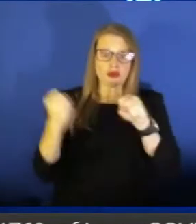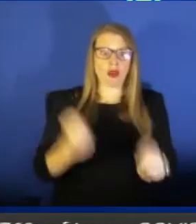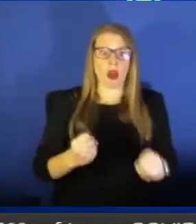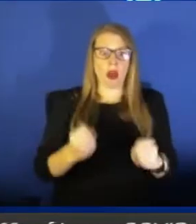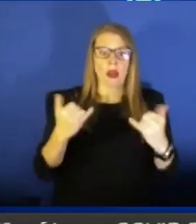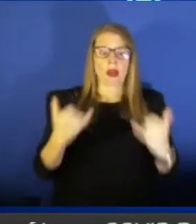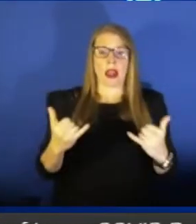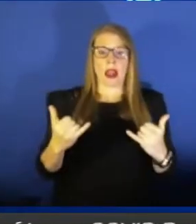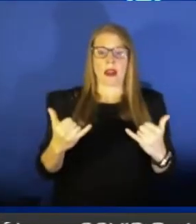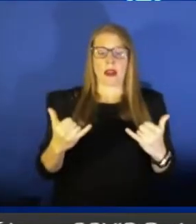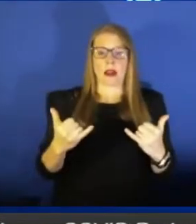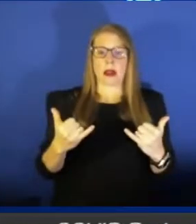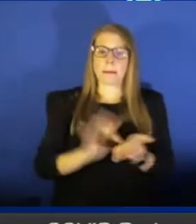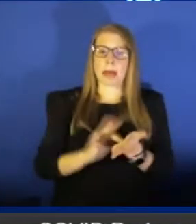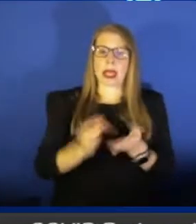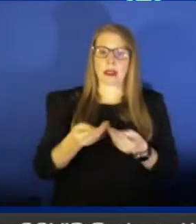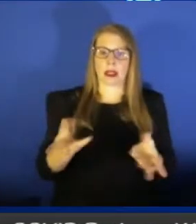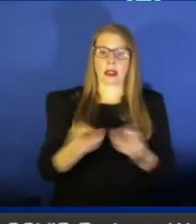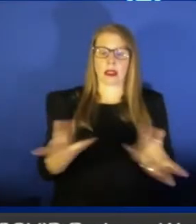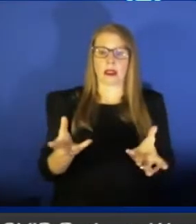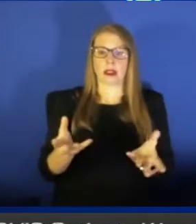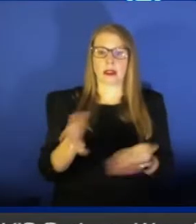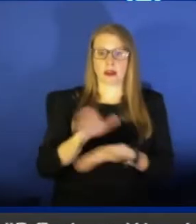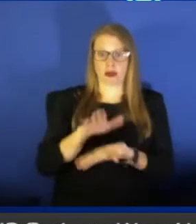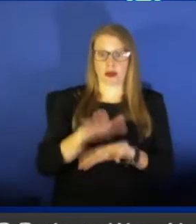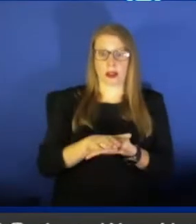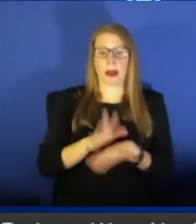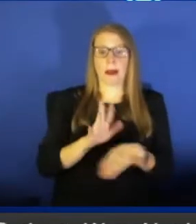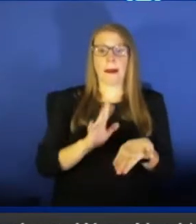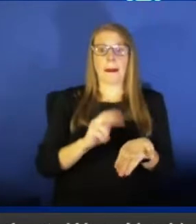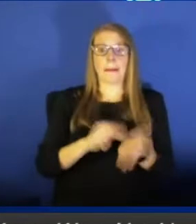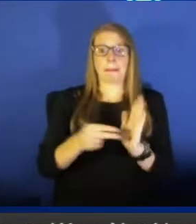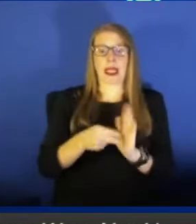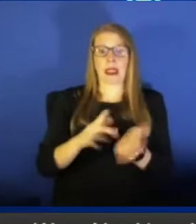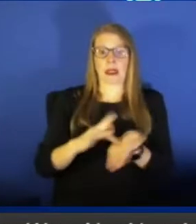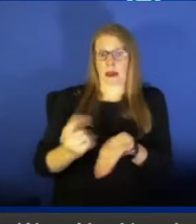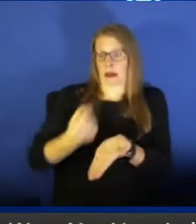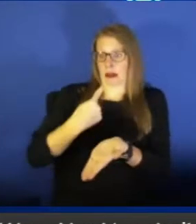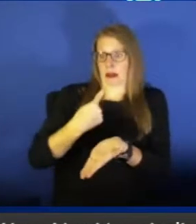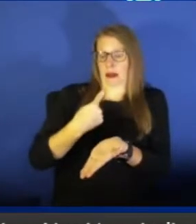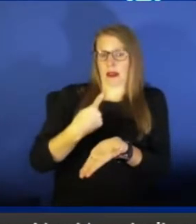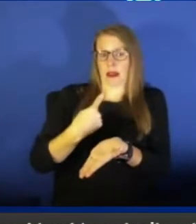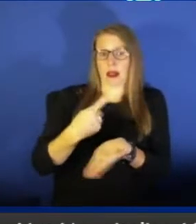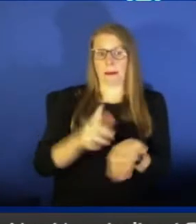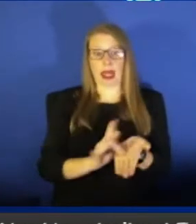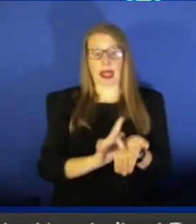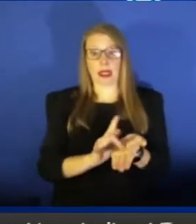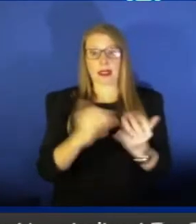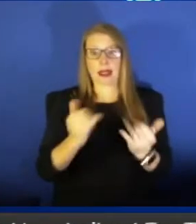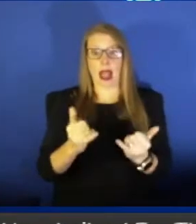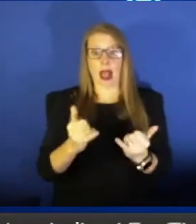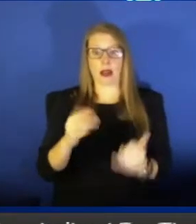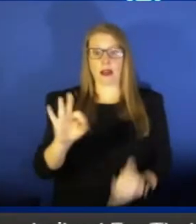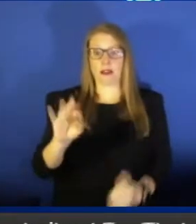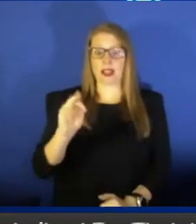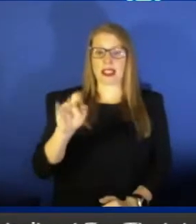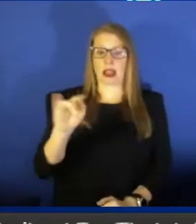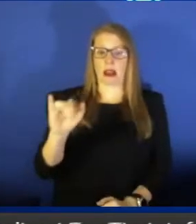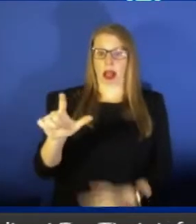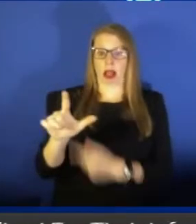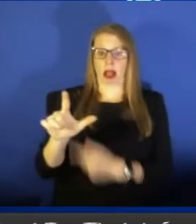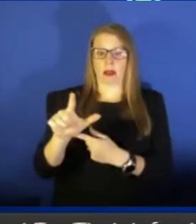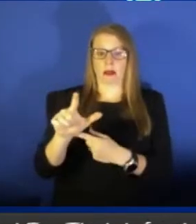recommended. Robitussin, as you kind of suggested, still very common. So a lot of those over-the-counter medications that teens